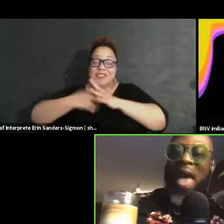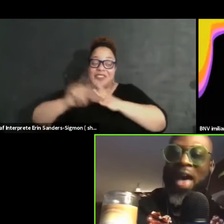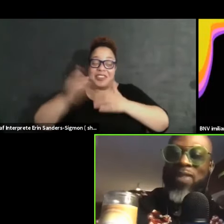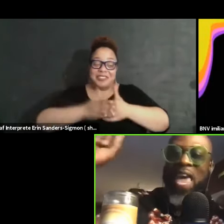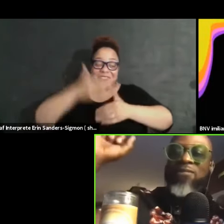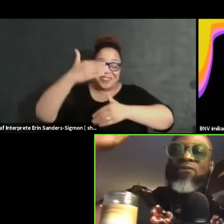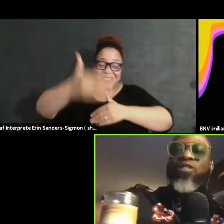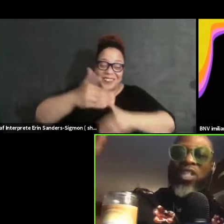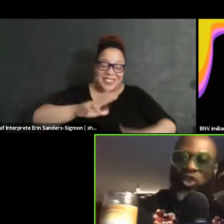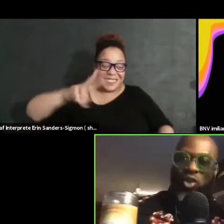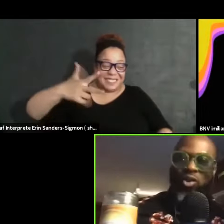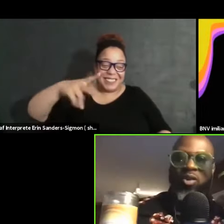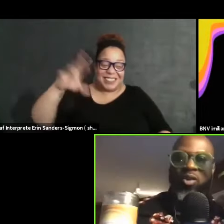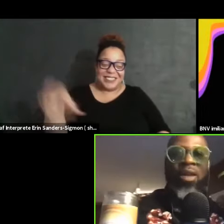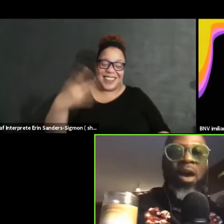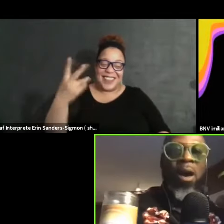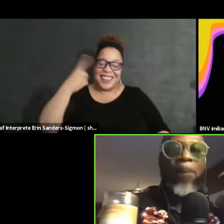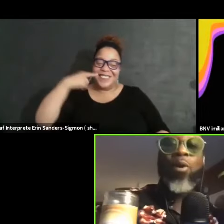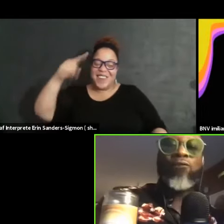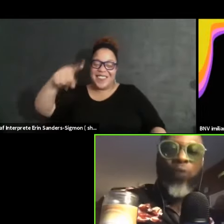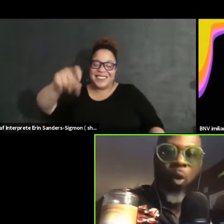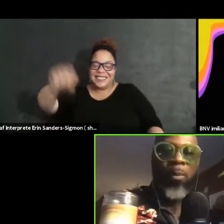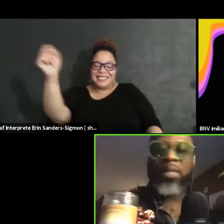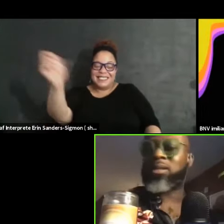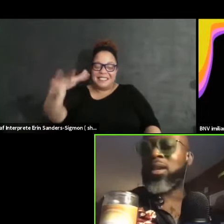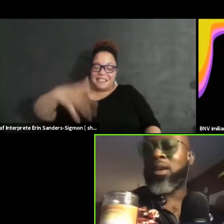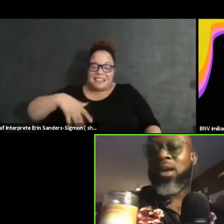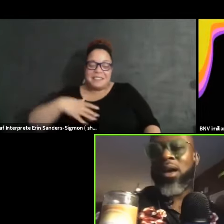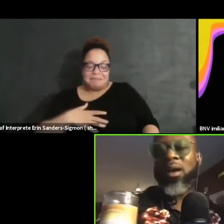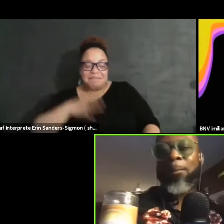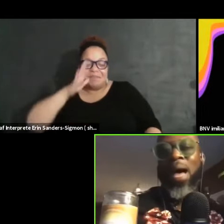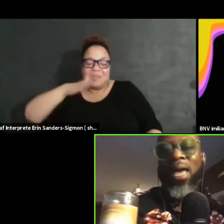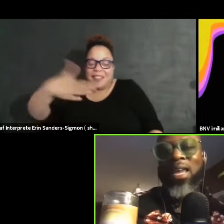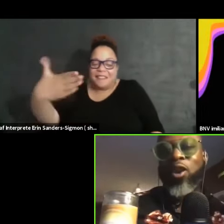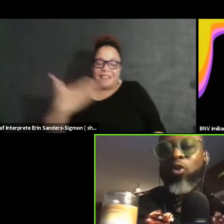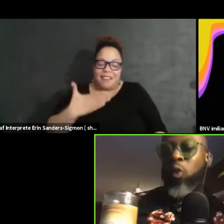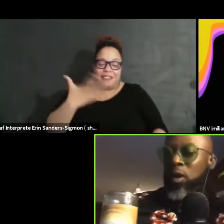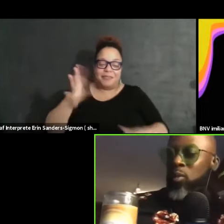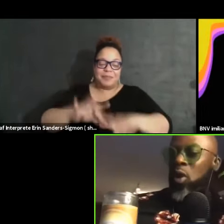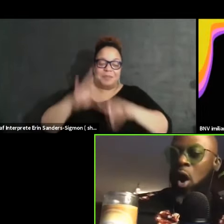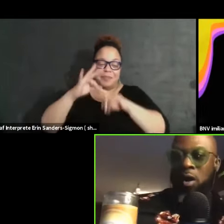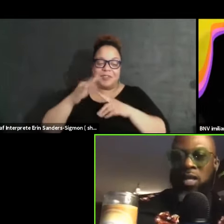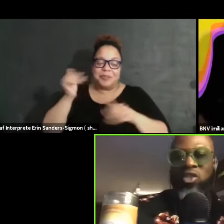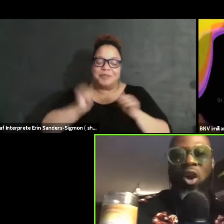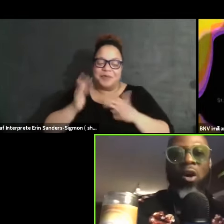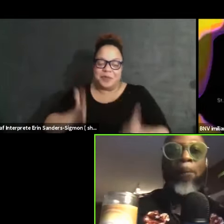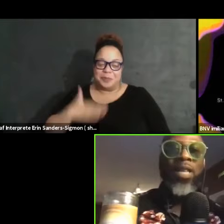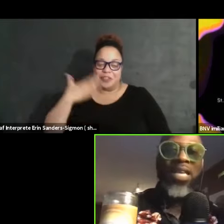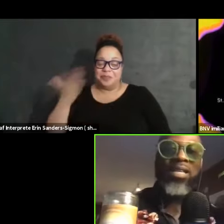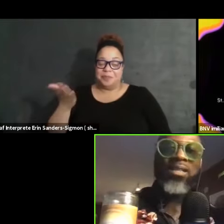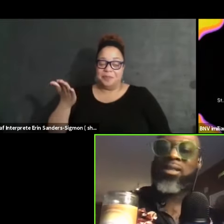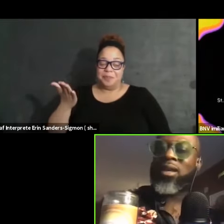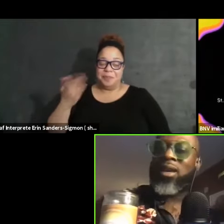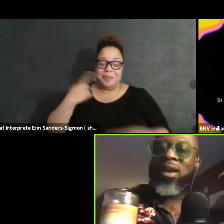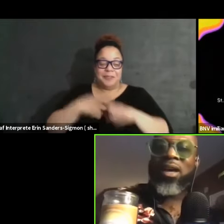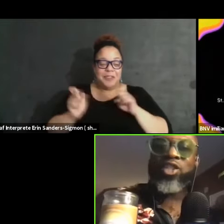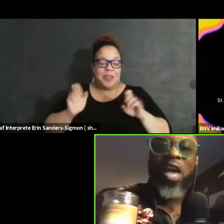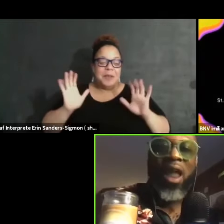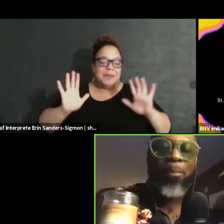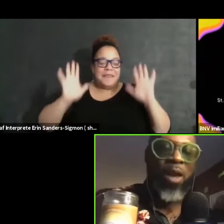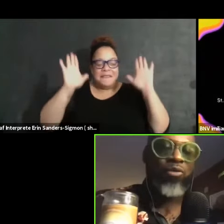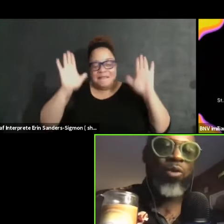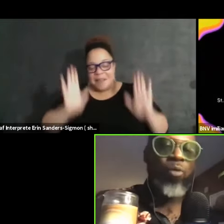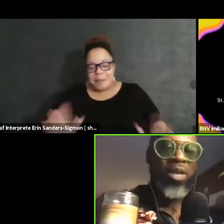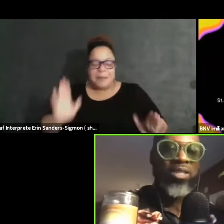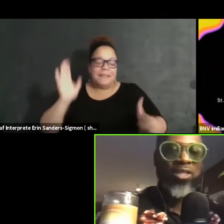are going to have a feature performance by an incredible artist. Y'all, please